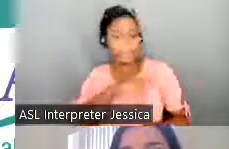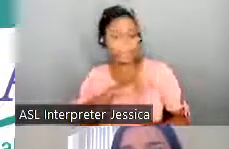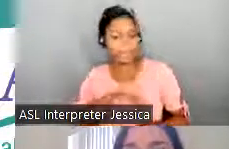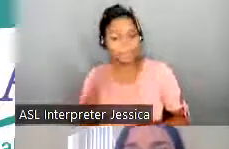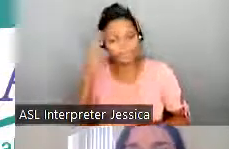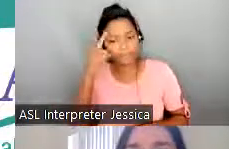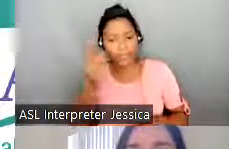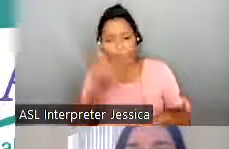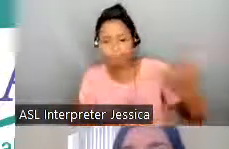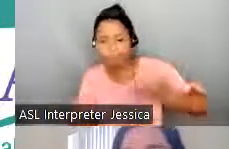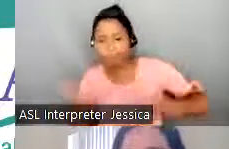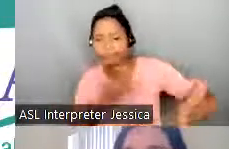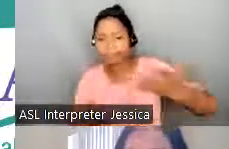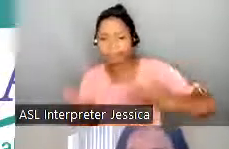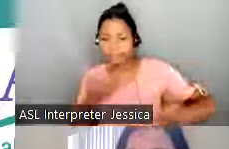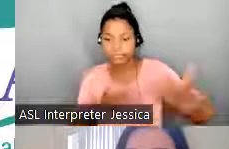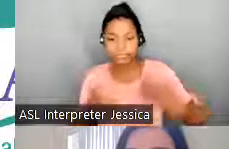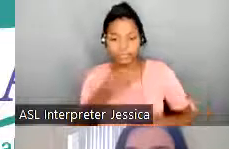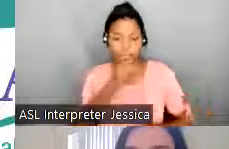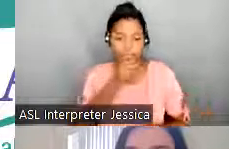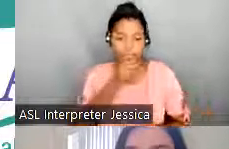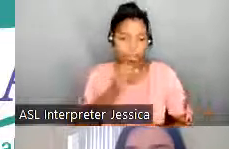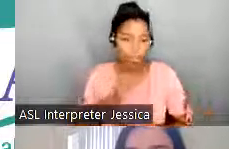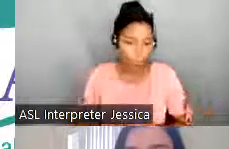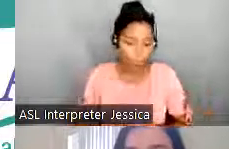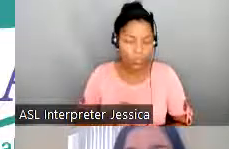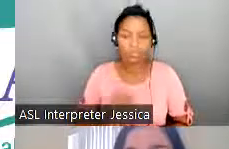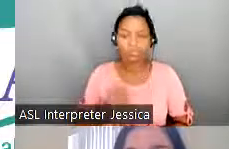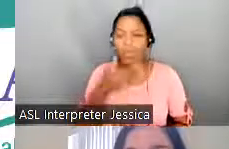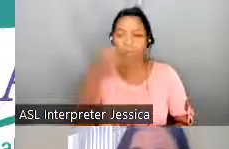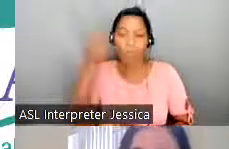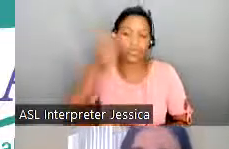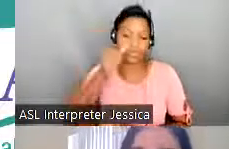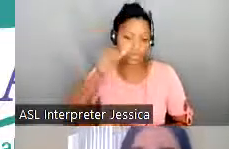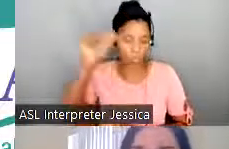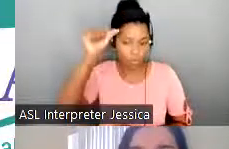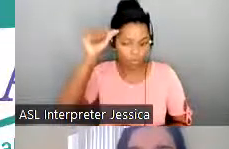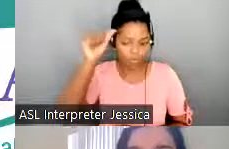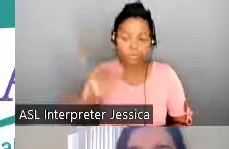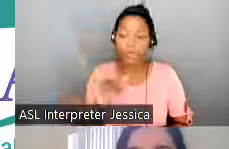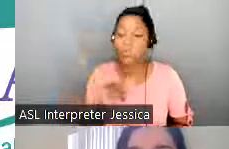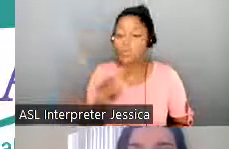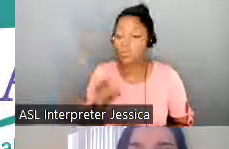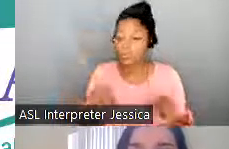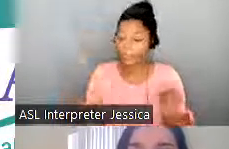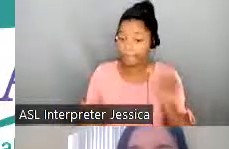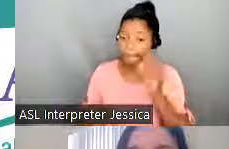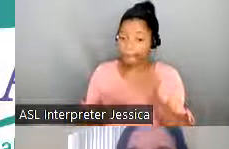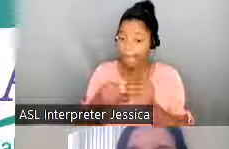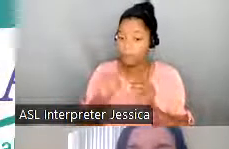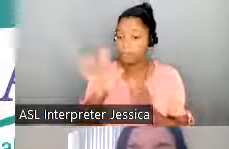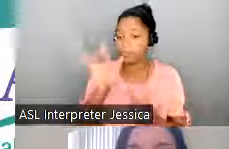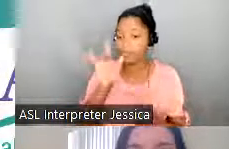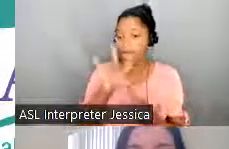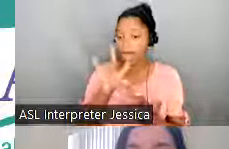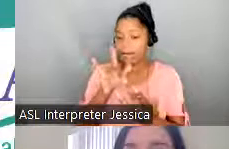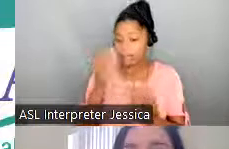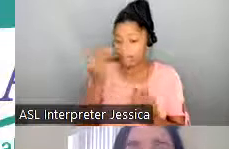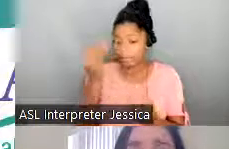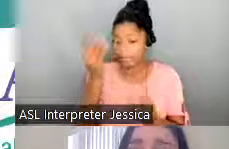their communities. Each resource is customizable, so again, you can add your contact information and your logo before